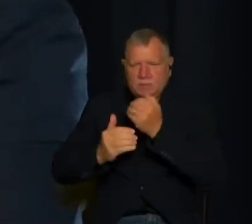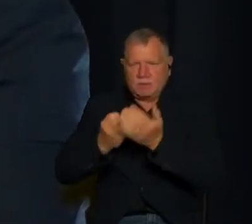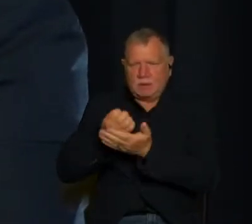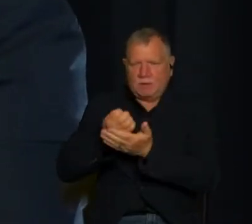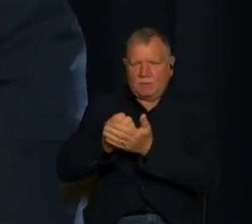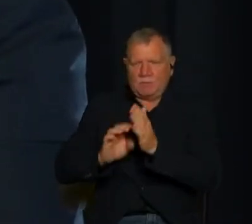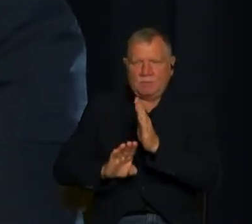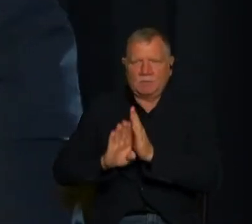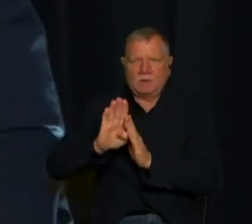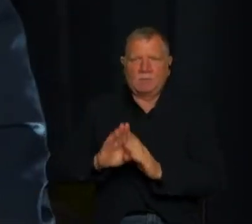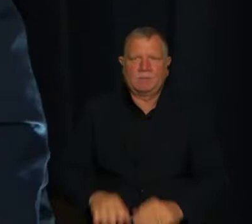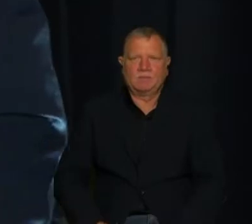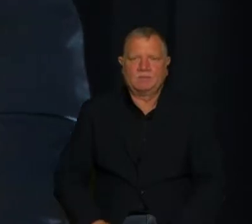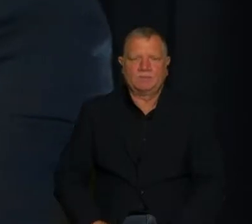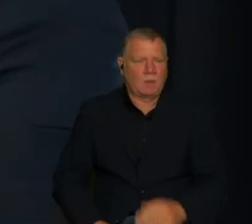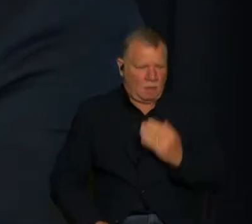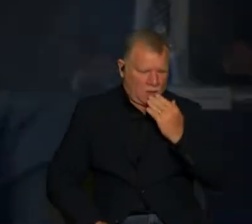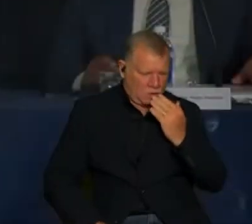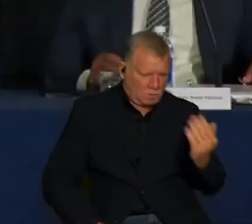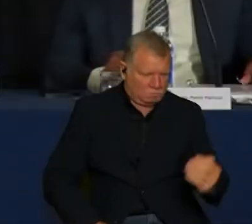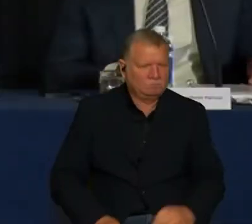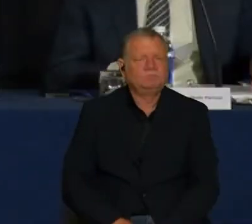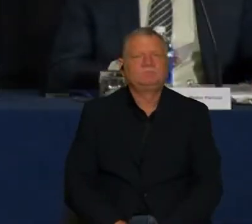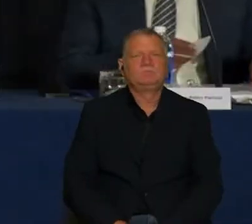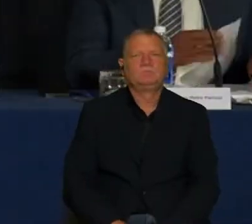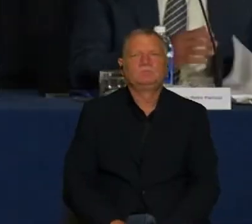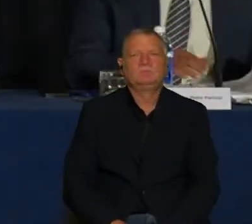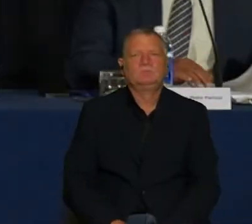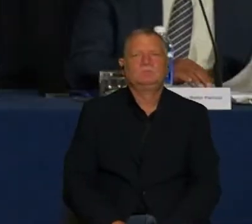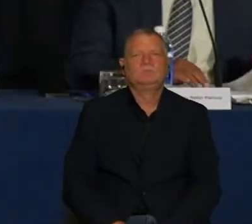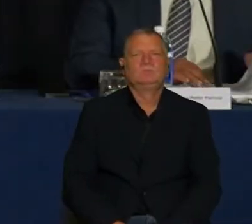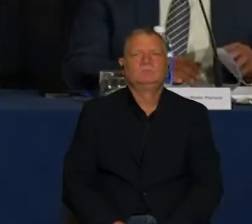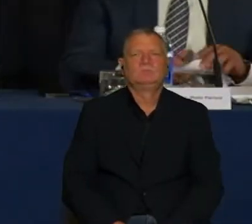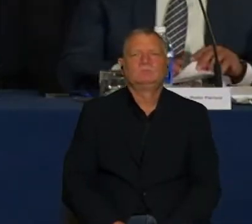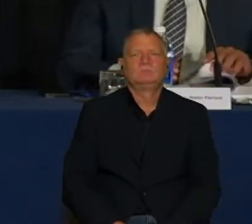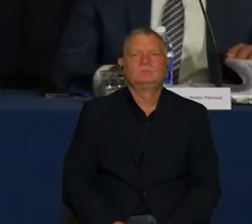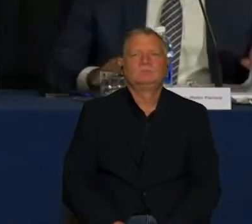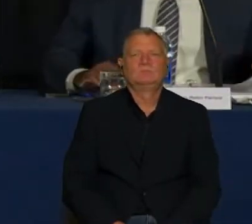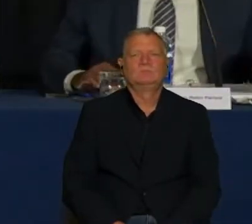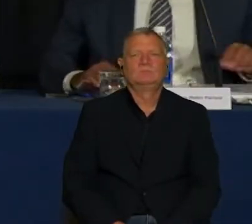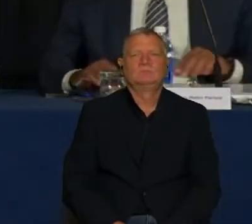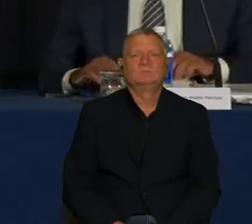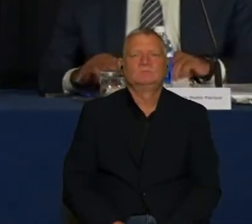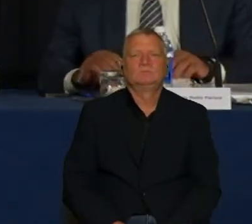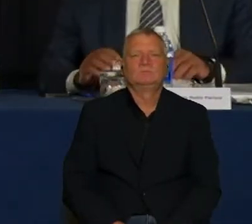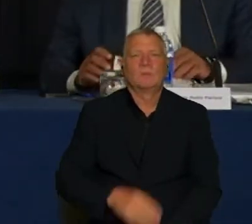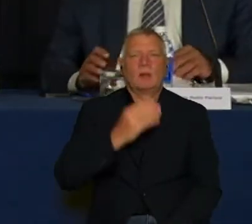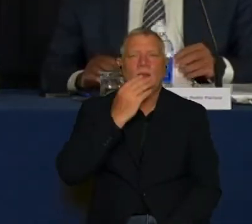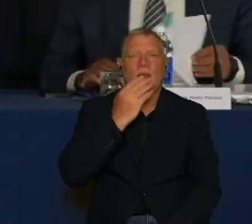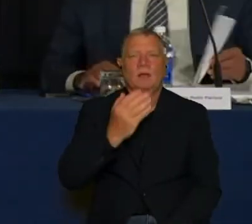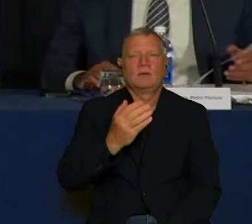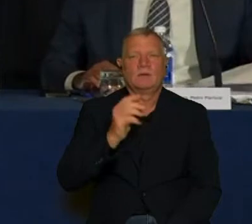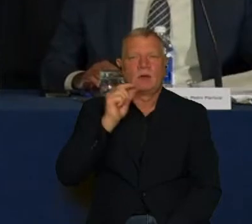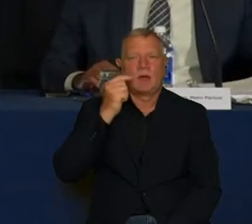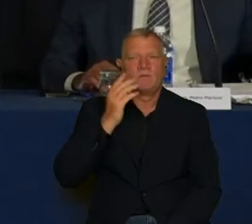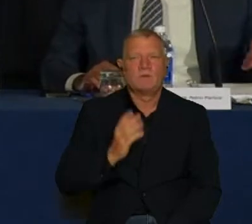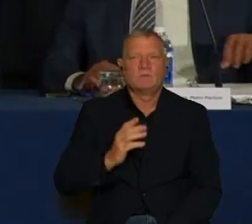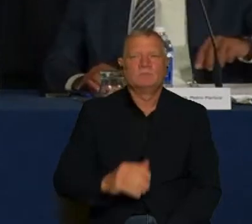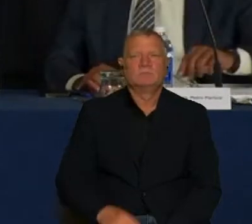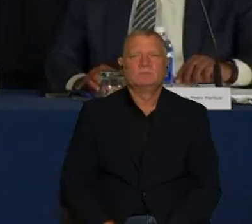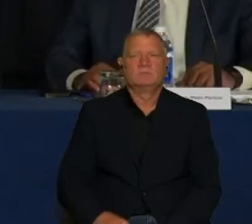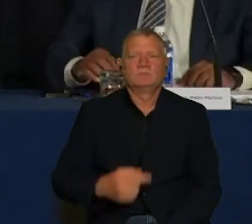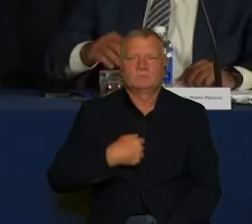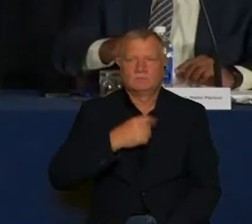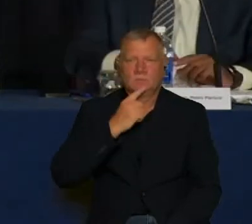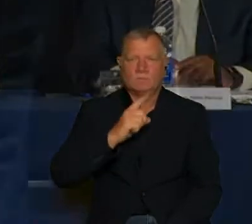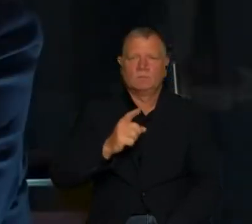economic development. Thank you. Thank you, Governor. Do you want to say something? Sure. Thank you. And thank you, Governor. I